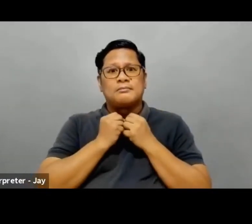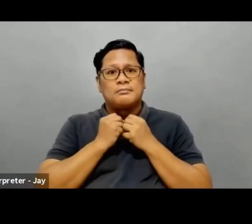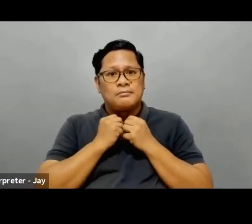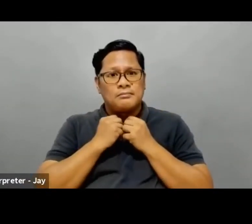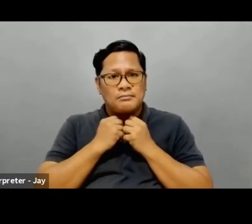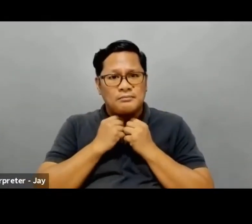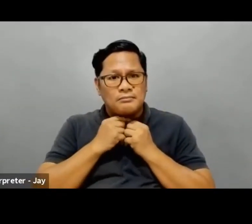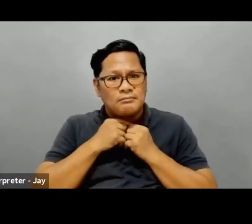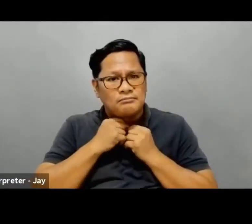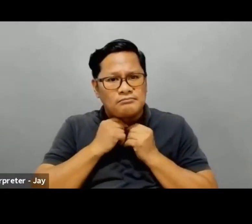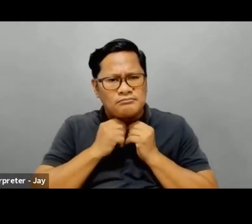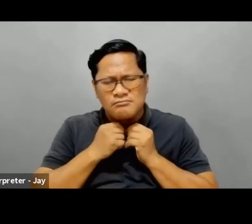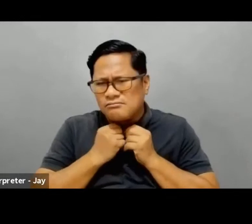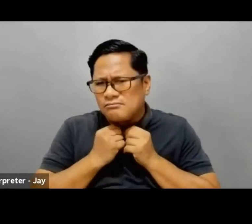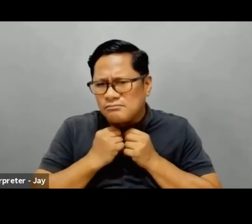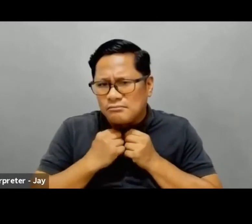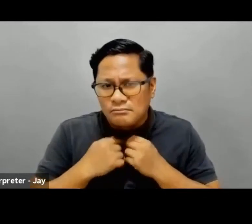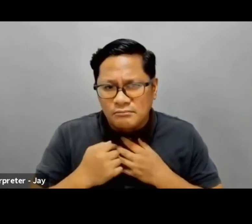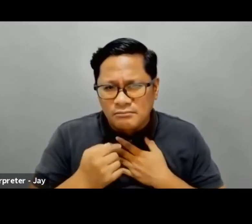Manolet, hindi klaro.